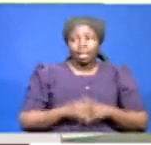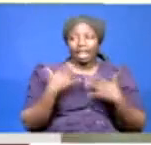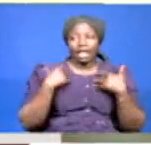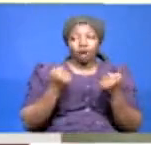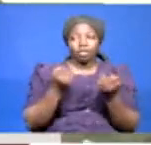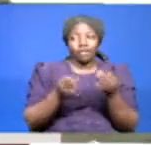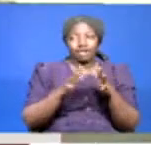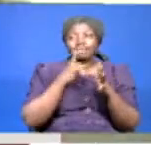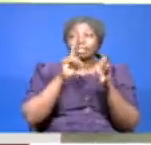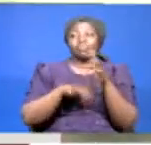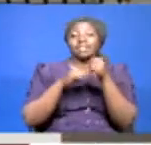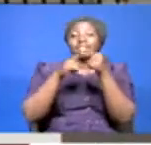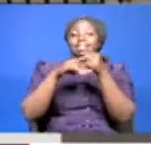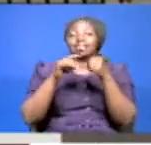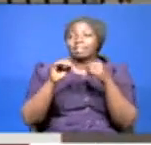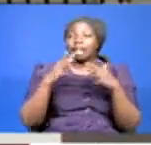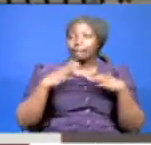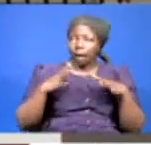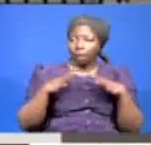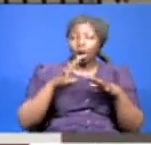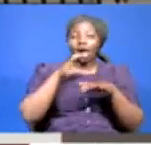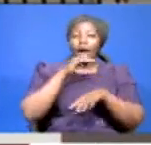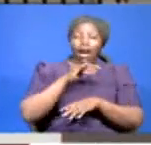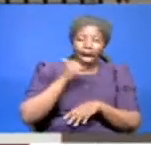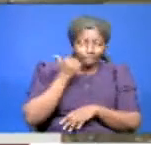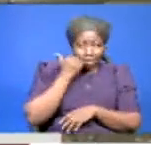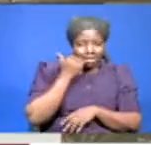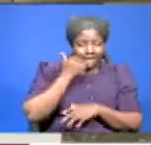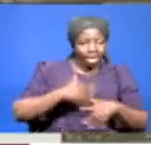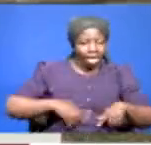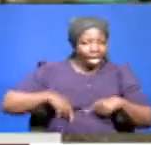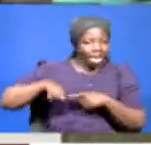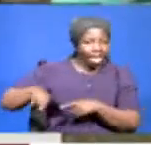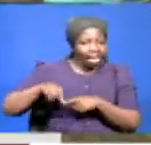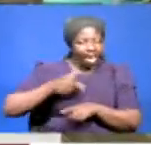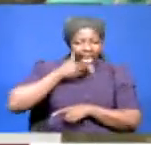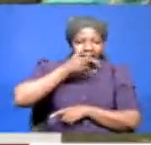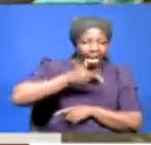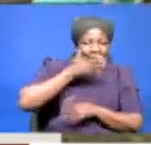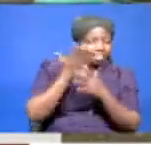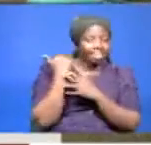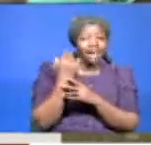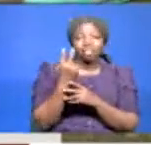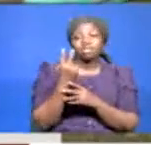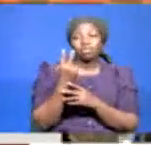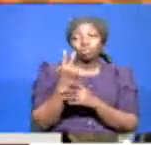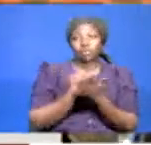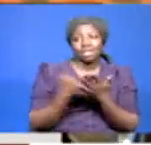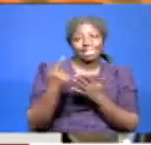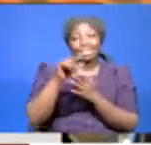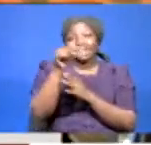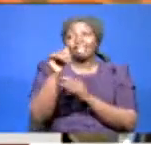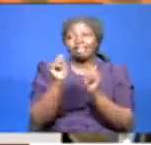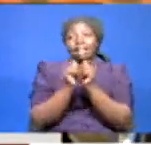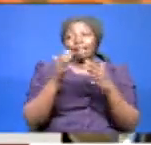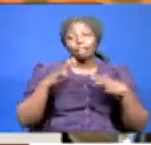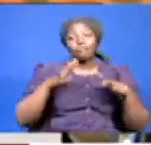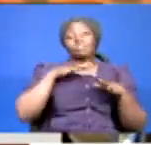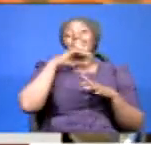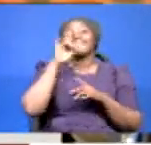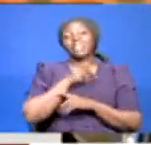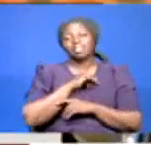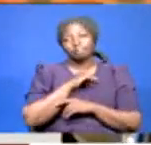60 people have been treated from the disease in the last few weeks and another 10 people have succumbed to the disease. Sisi tufanye kazi yetu kama